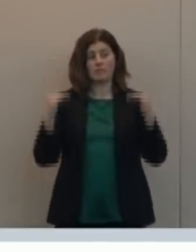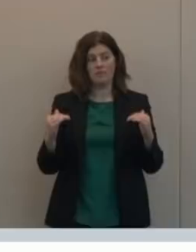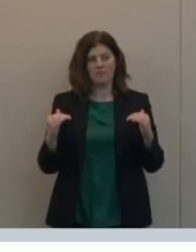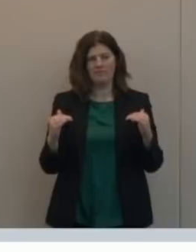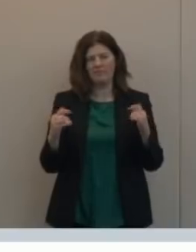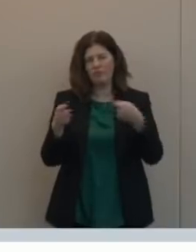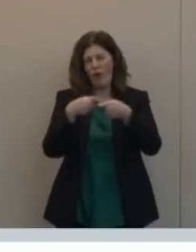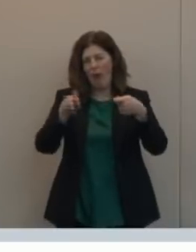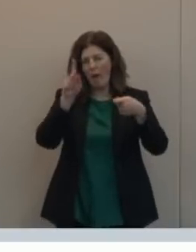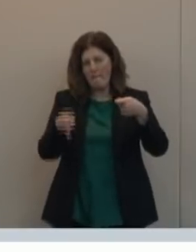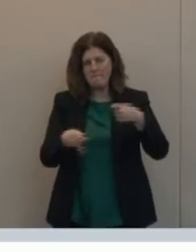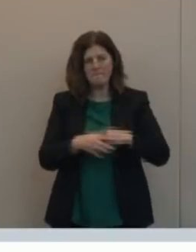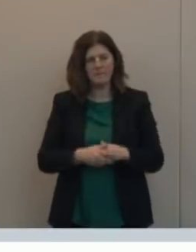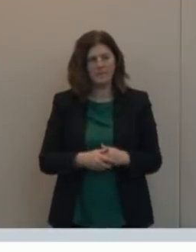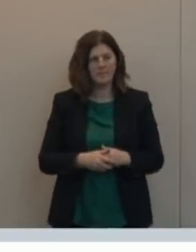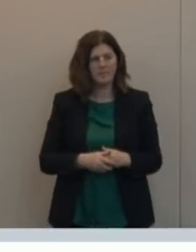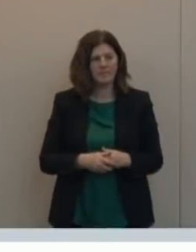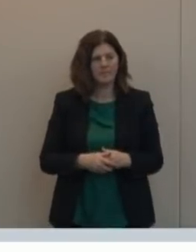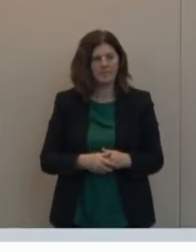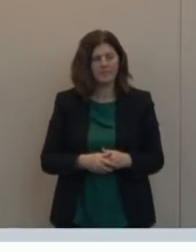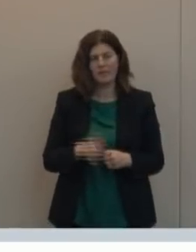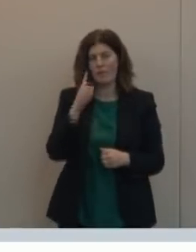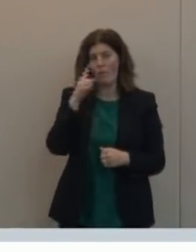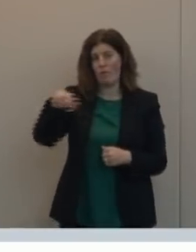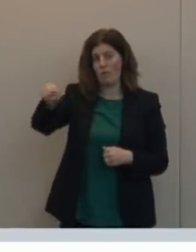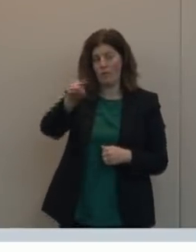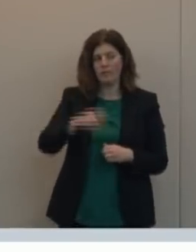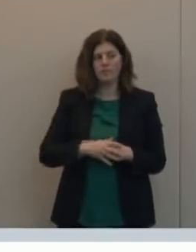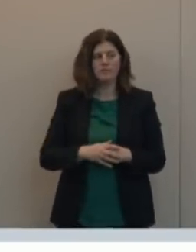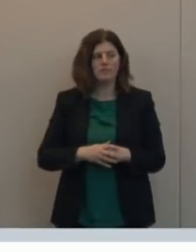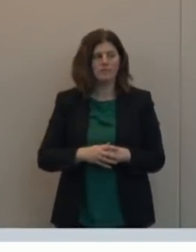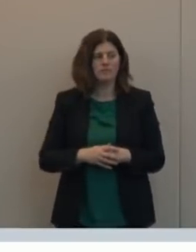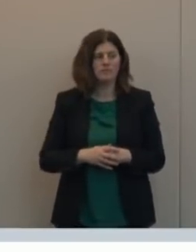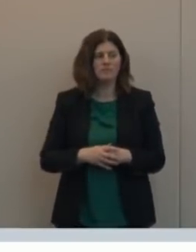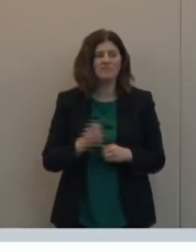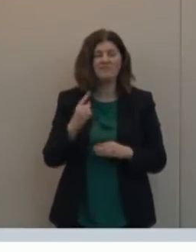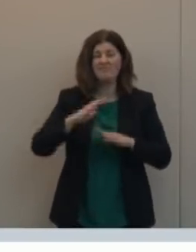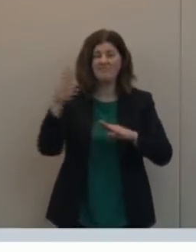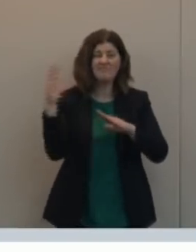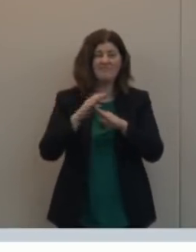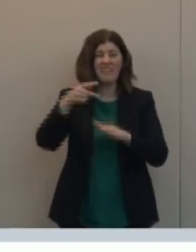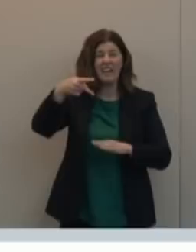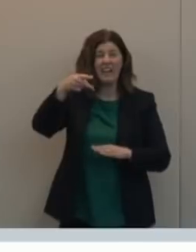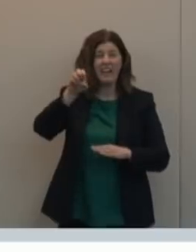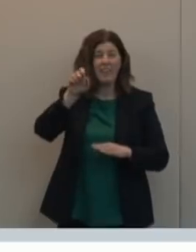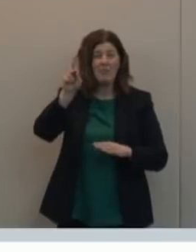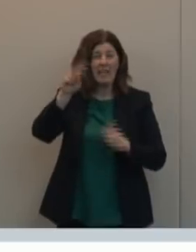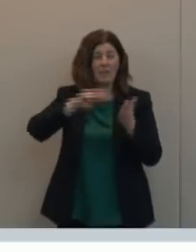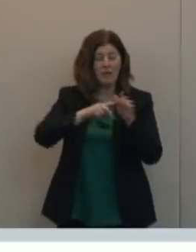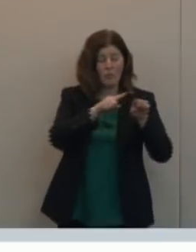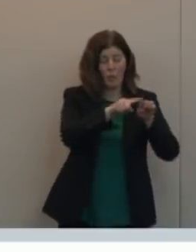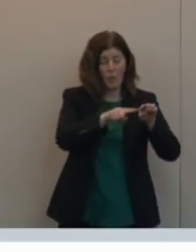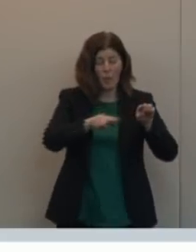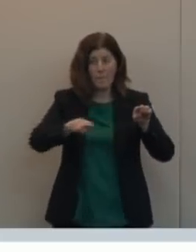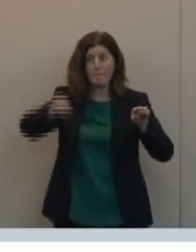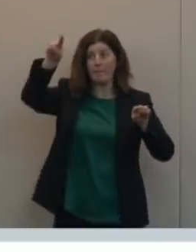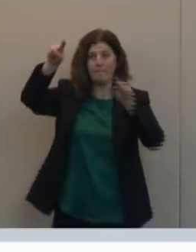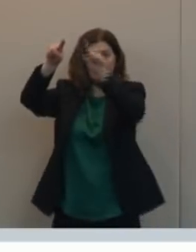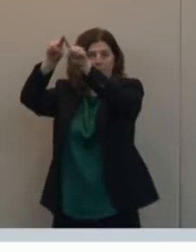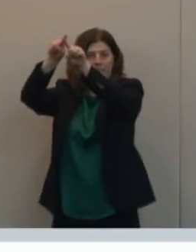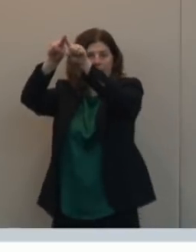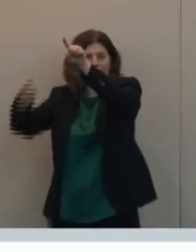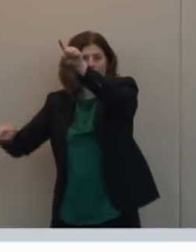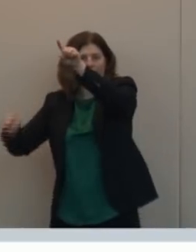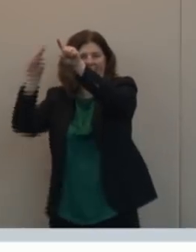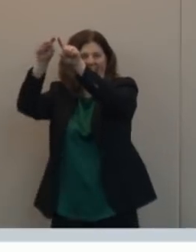this all up, I think, for you all. Number one, the peak is the highest point of the curve. And